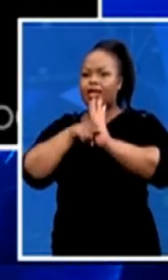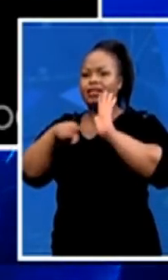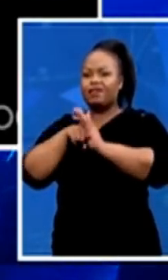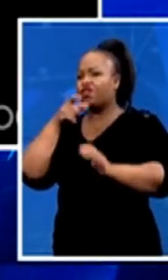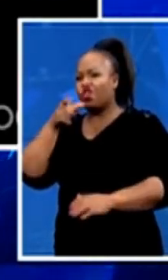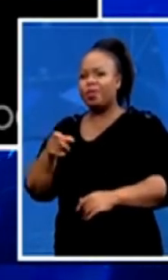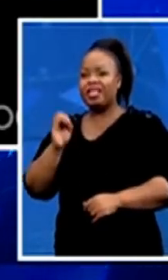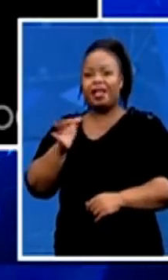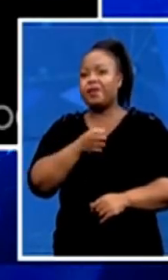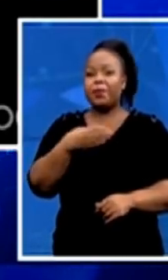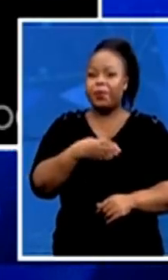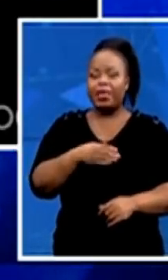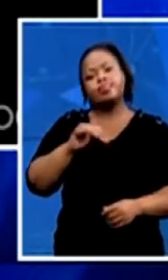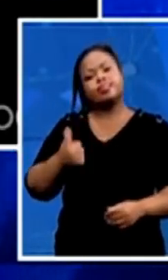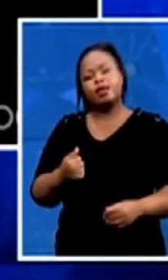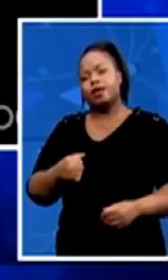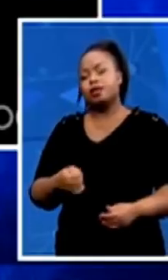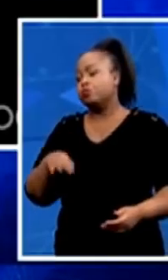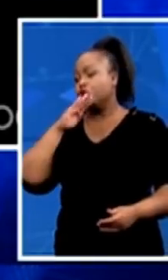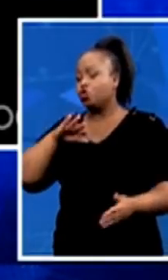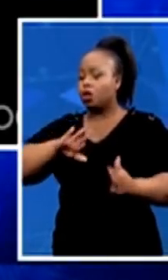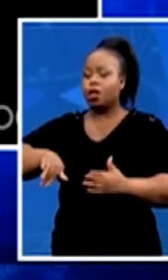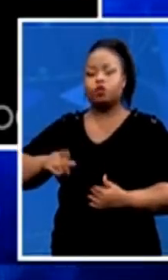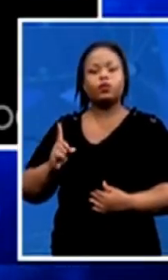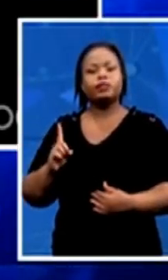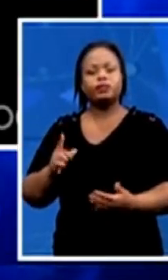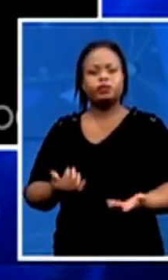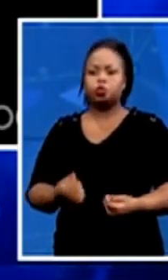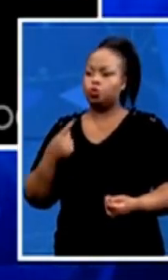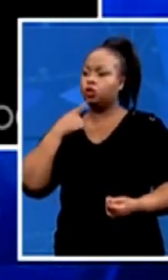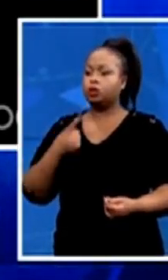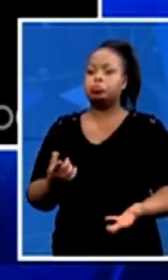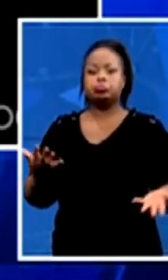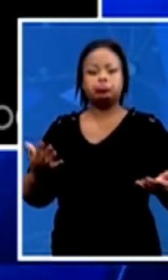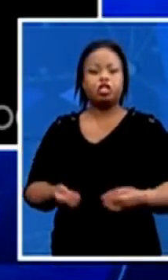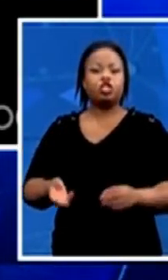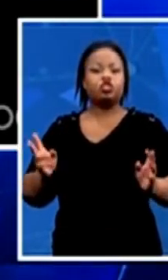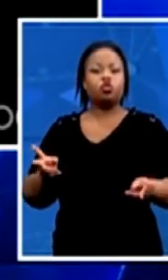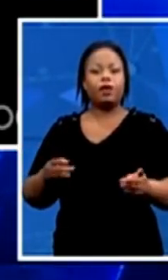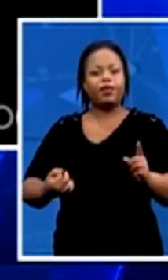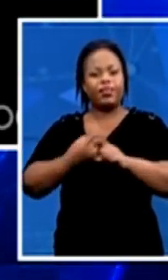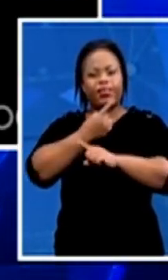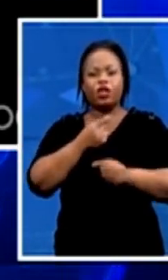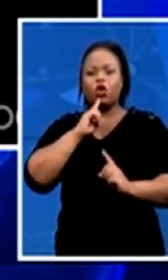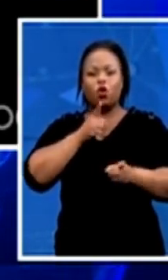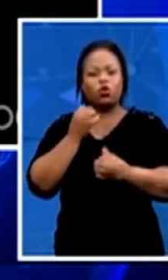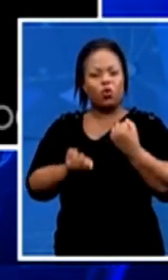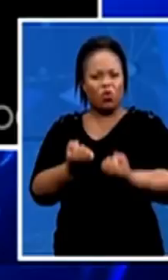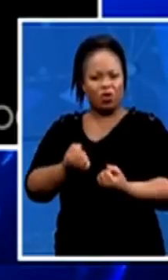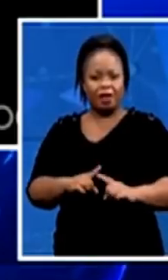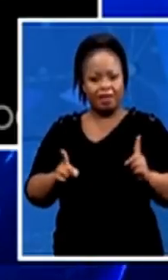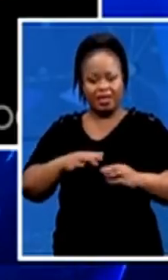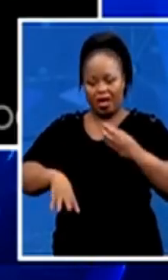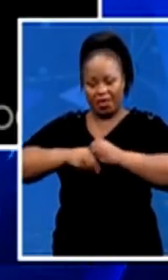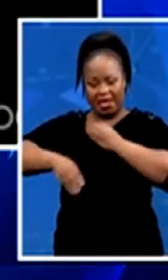what you are saying it is, a normal contempt of a court order. But there can never be any denying that